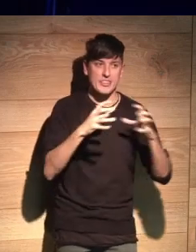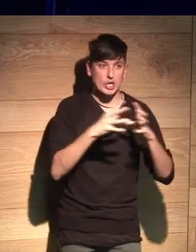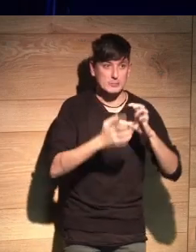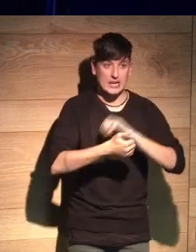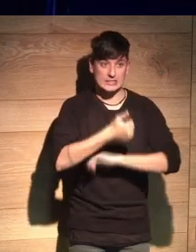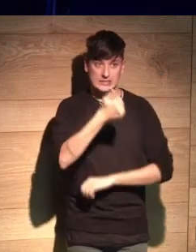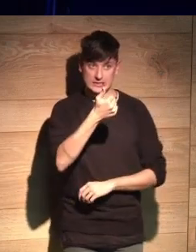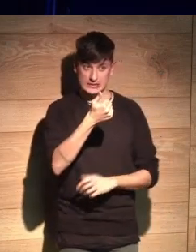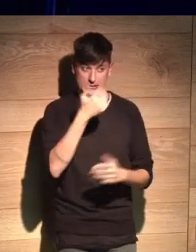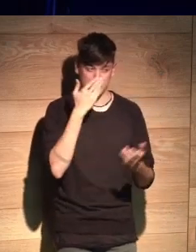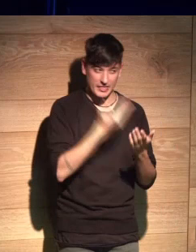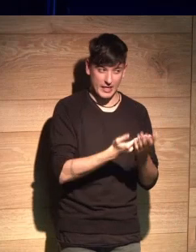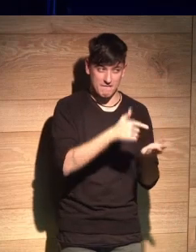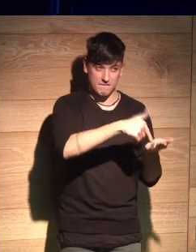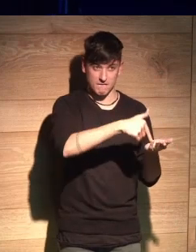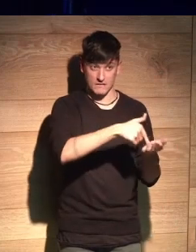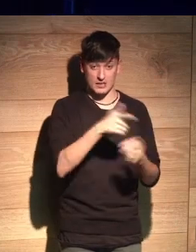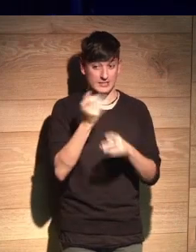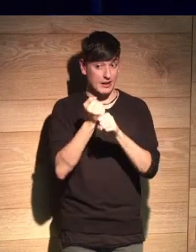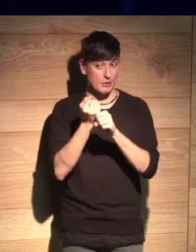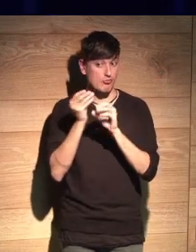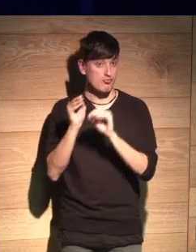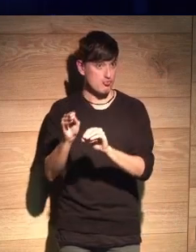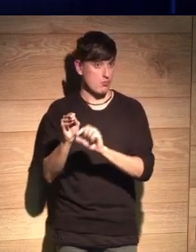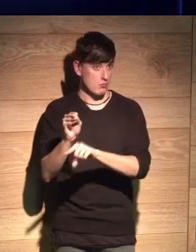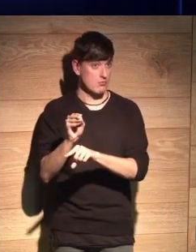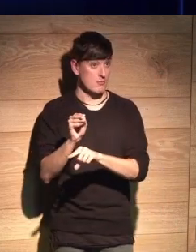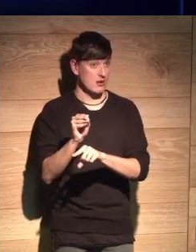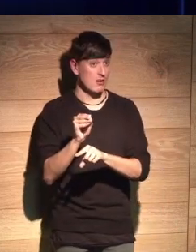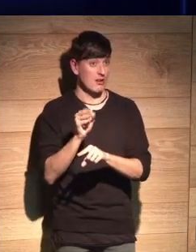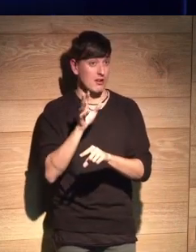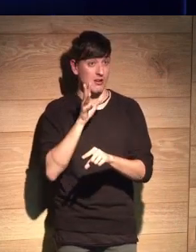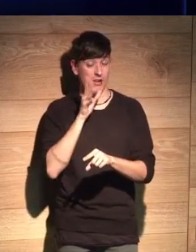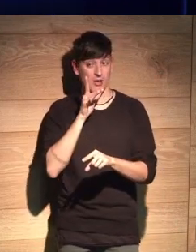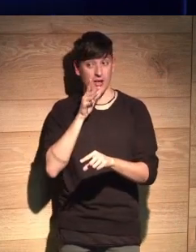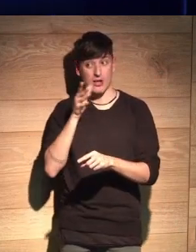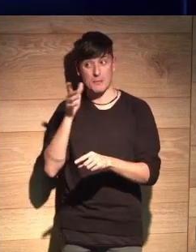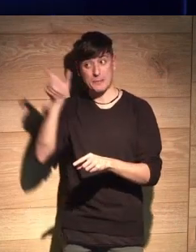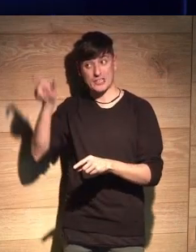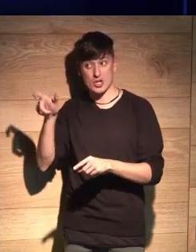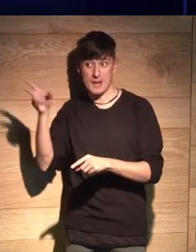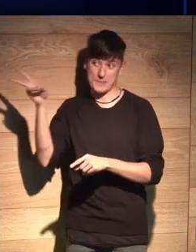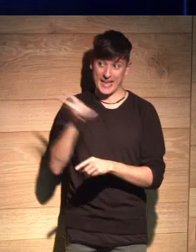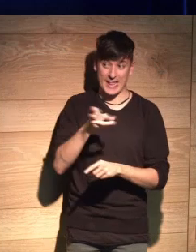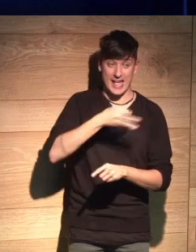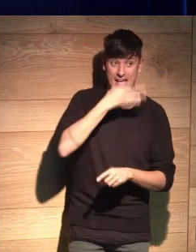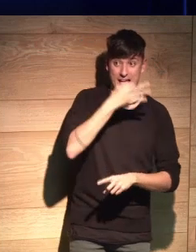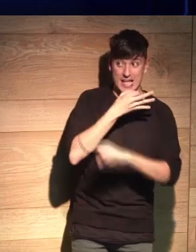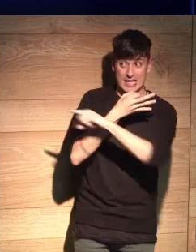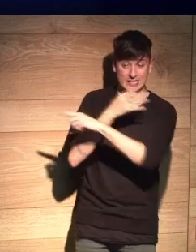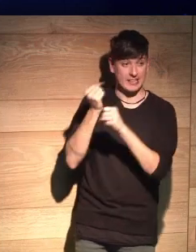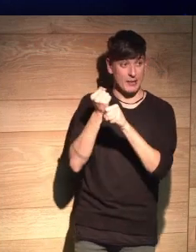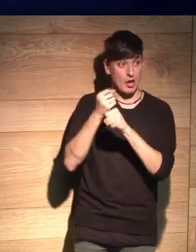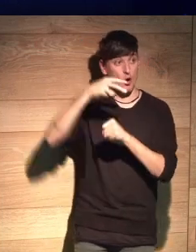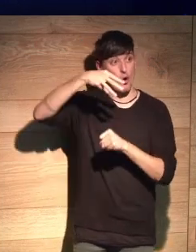that Lola also said. The work of Blasco is very well known by our next speaker, and she's the